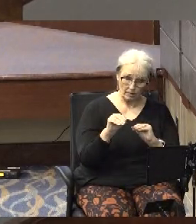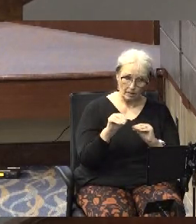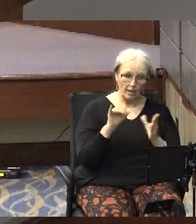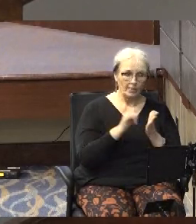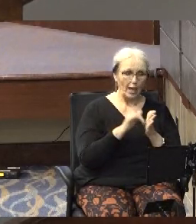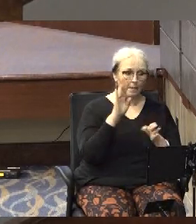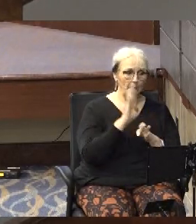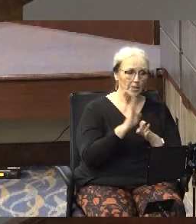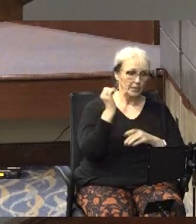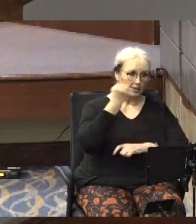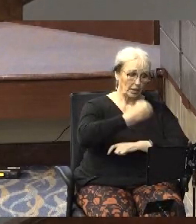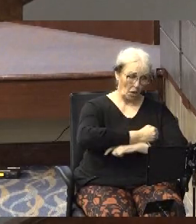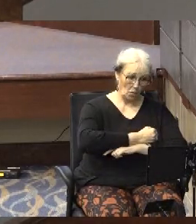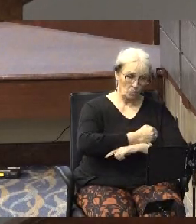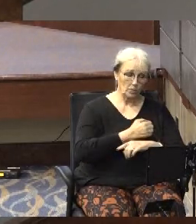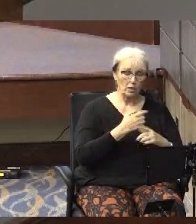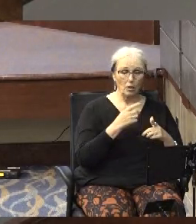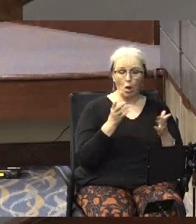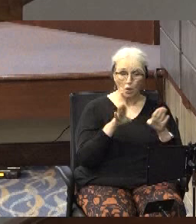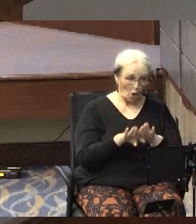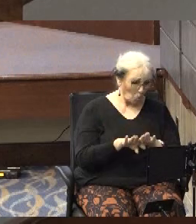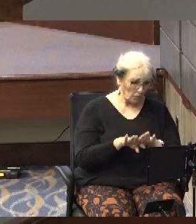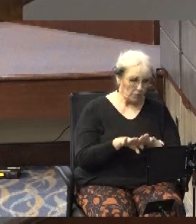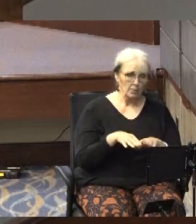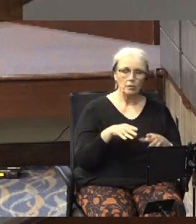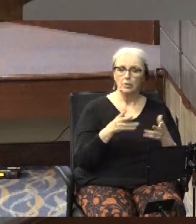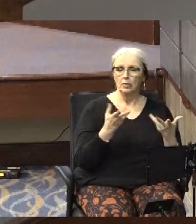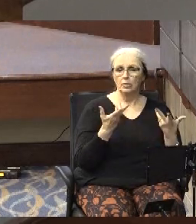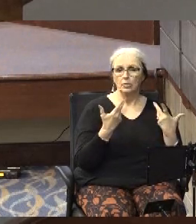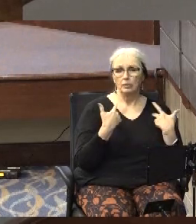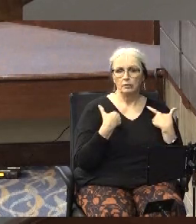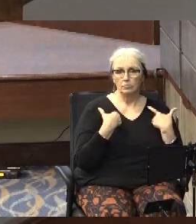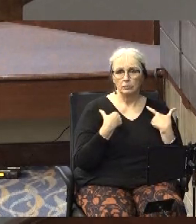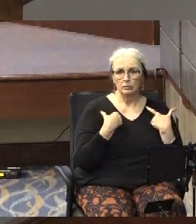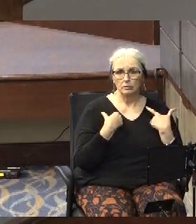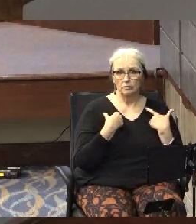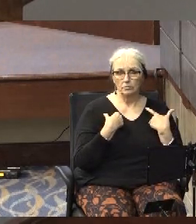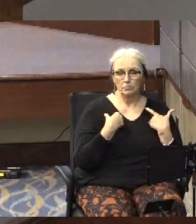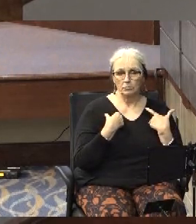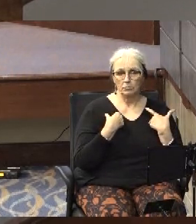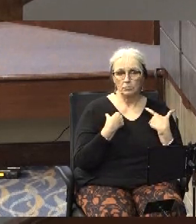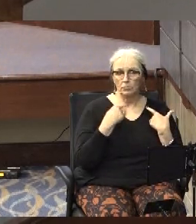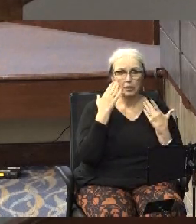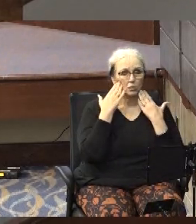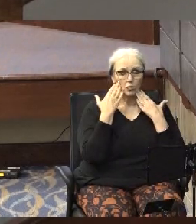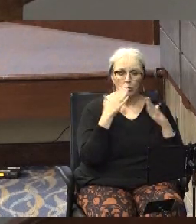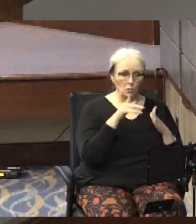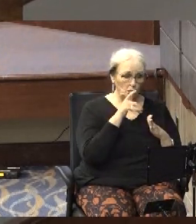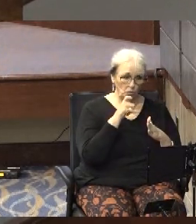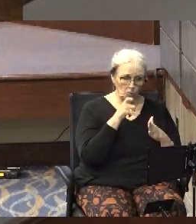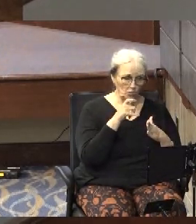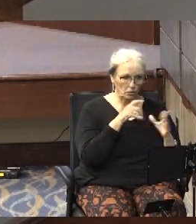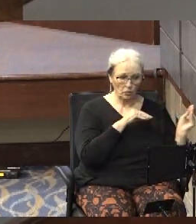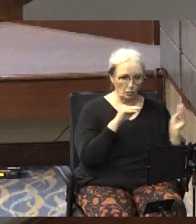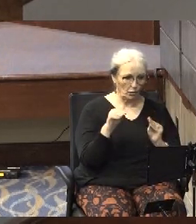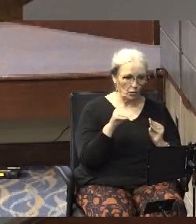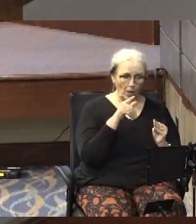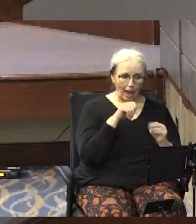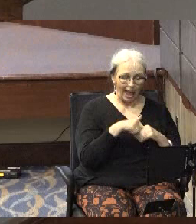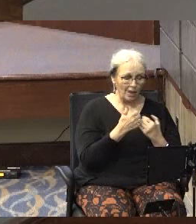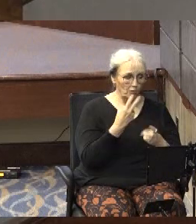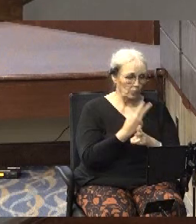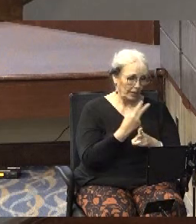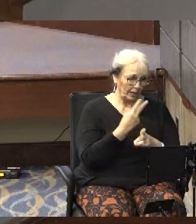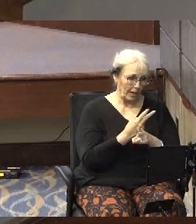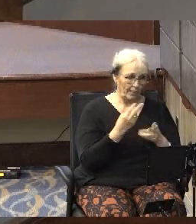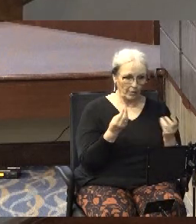business closes, we don't know who's going to be coming in. We don't know how they're going to take care of that property or what they're going to